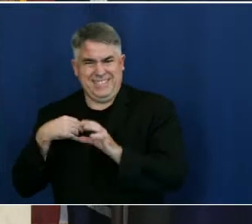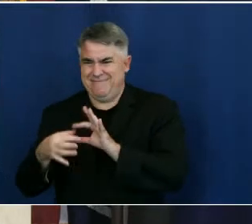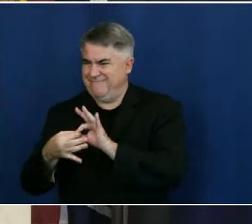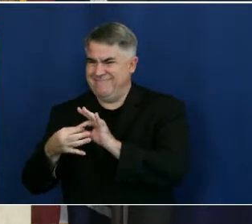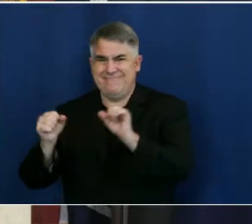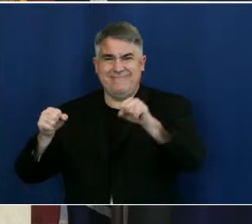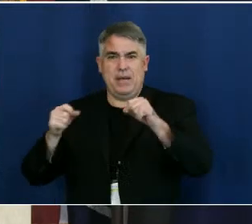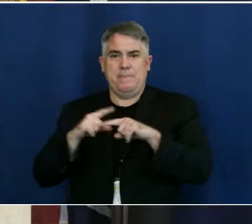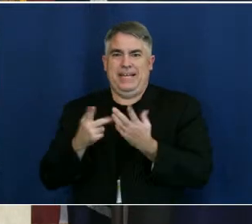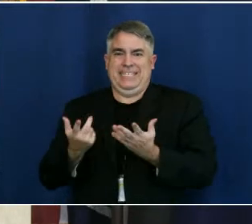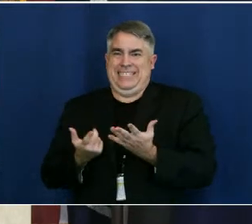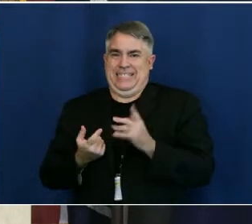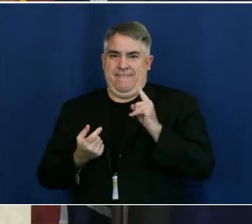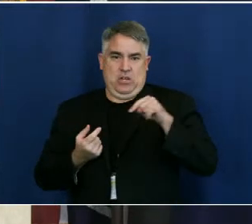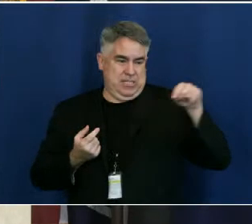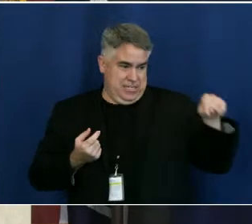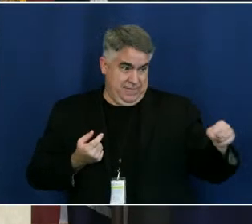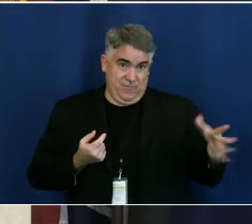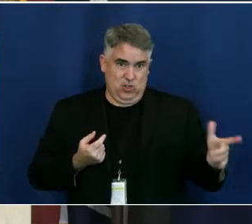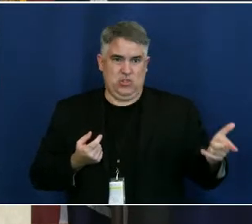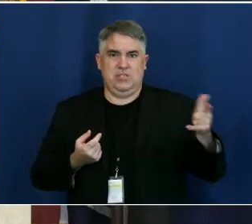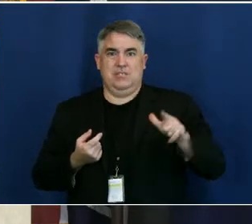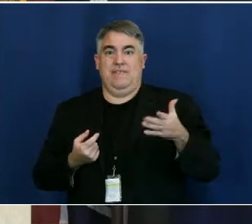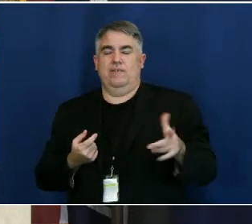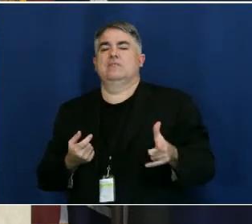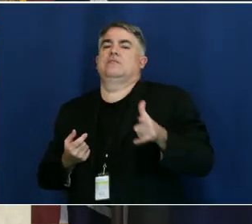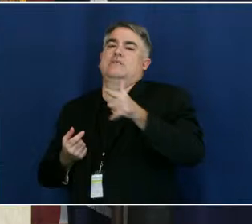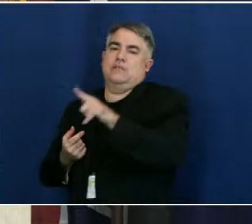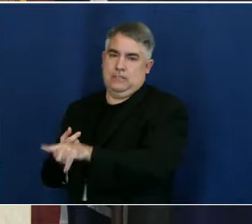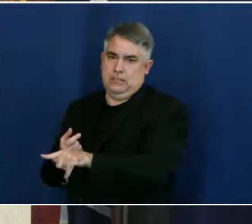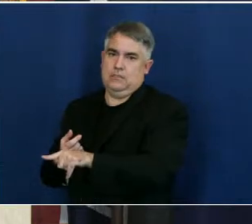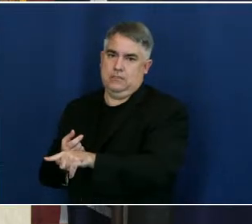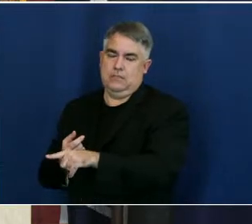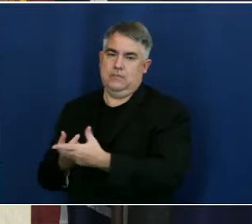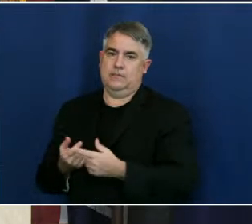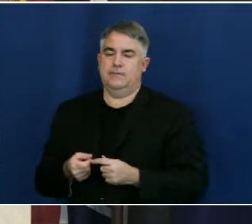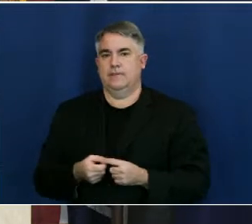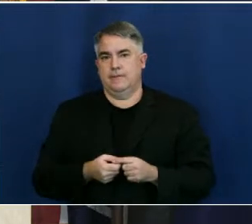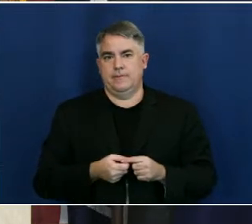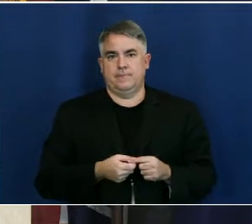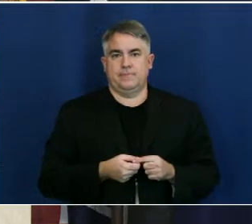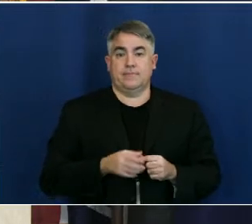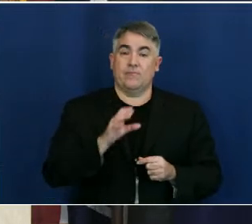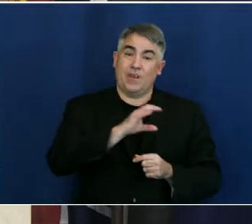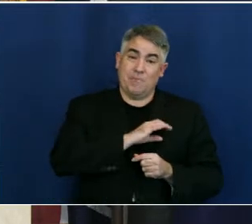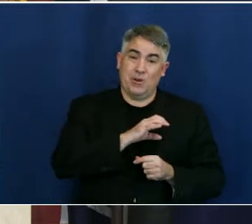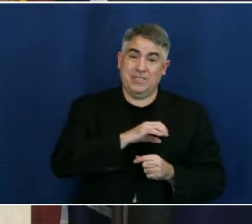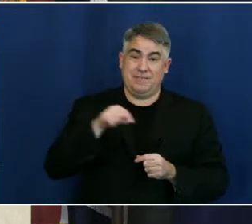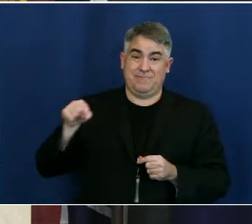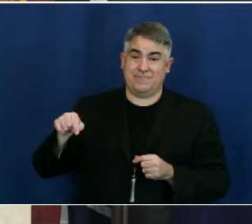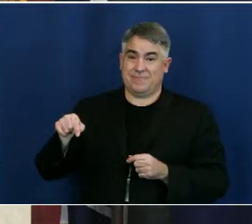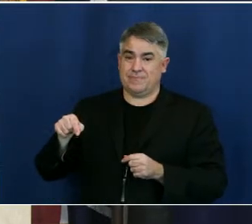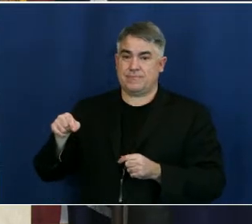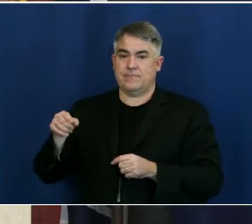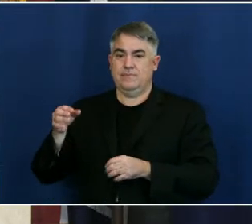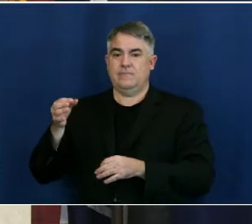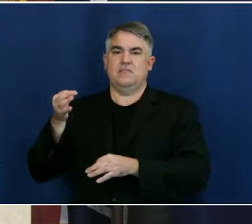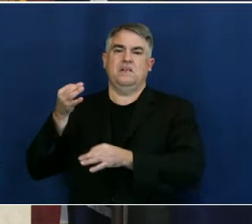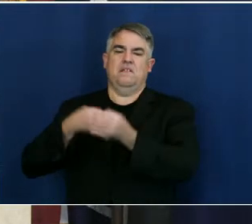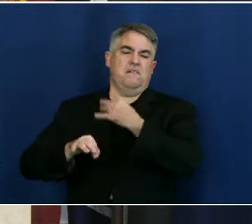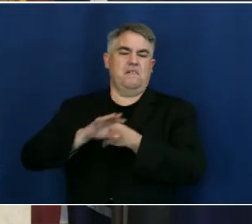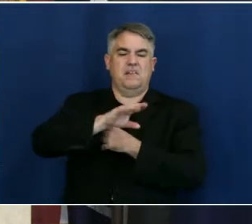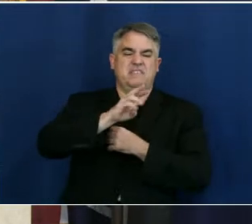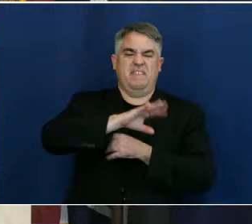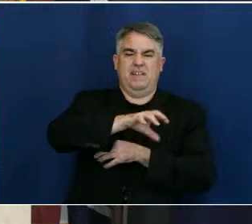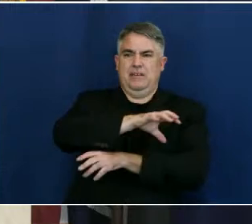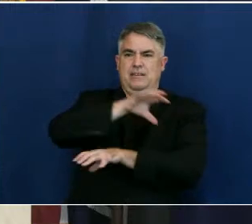the way it was outlined. And I continue to not believe it would be the right thing to do to take a vulnerable senior citizen out of line